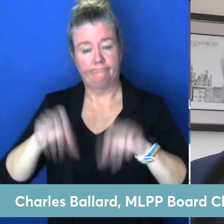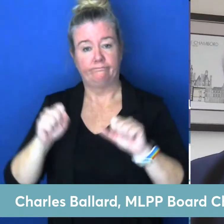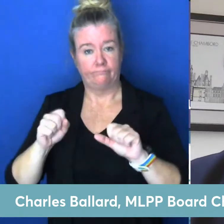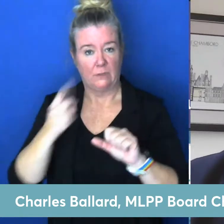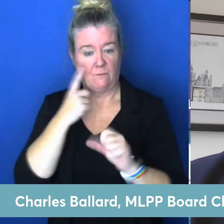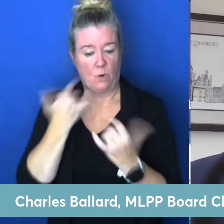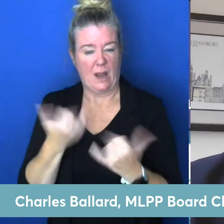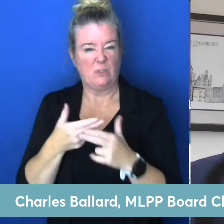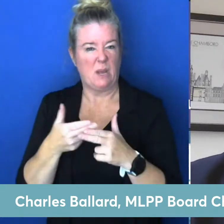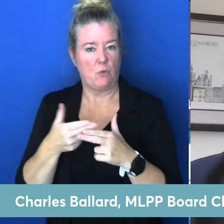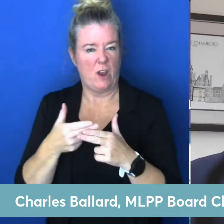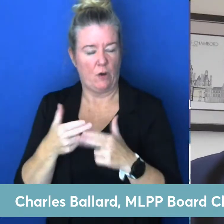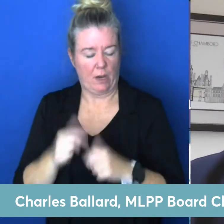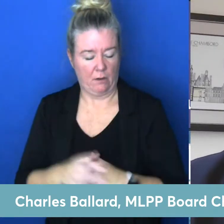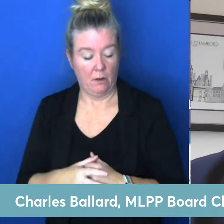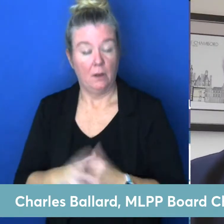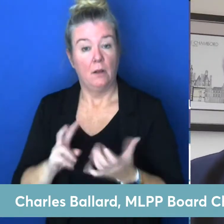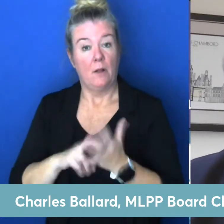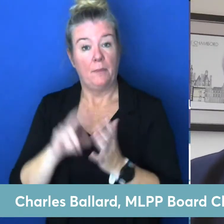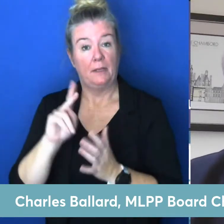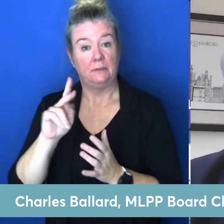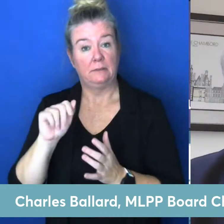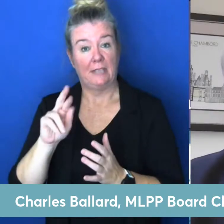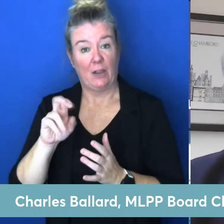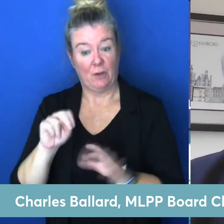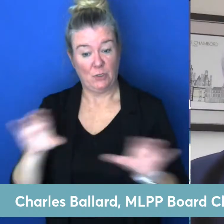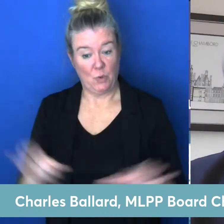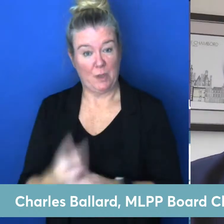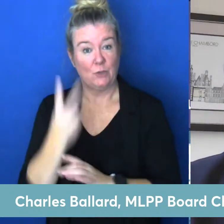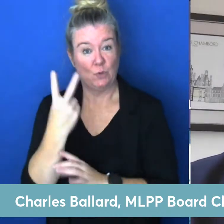basis. This means she's not only doing